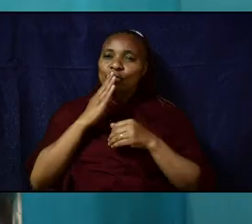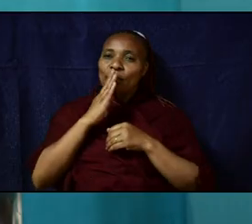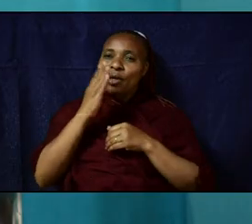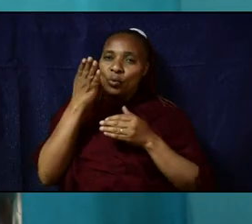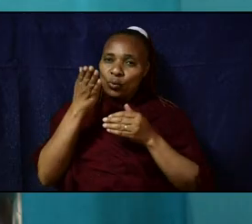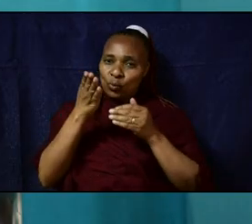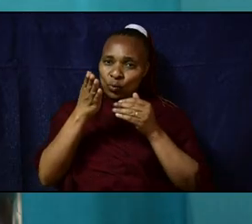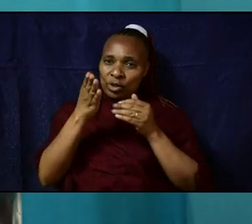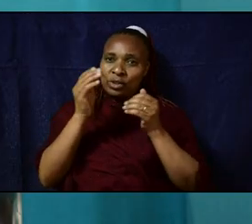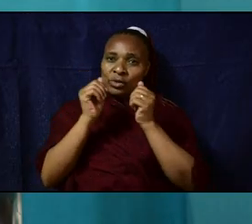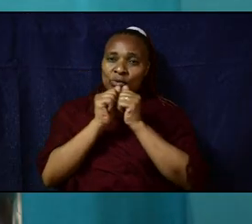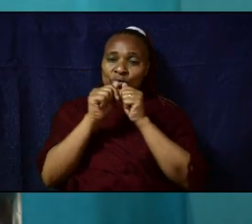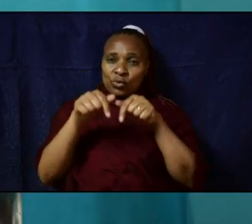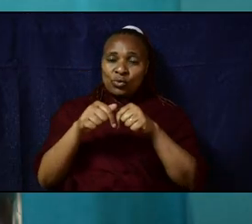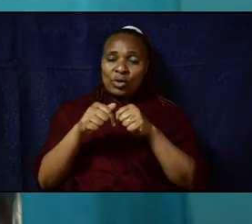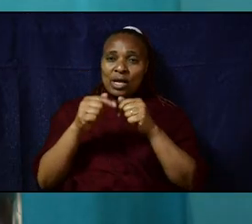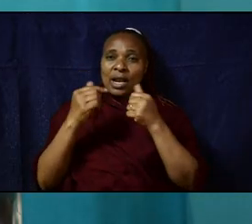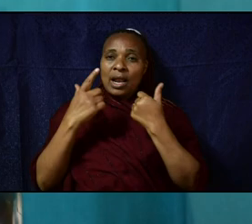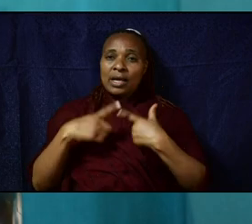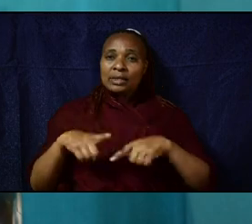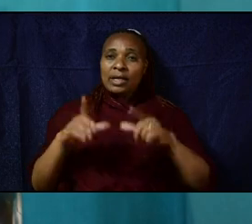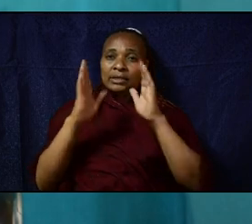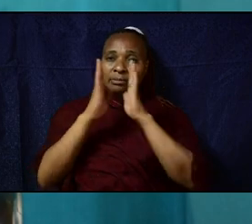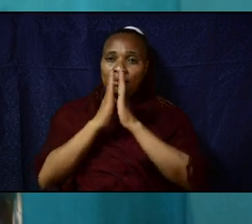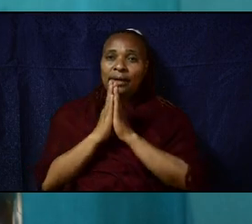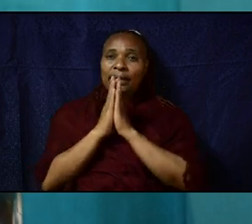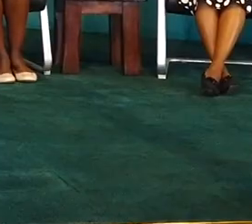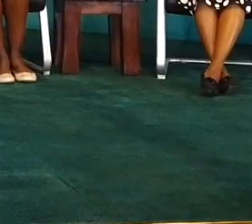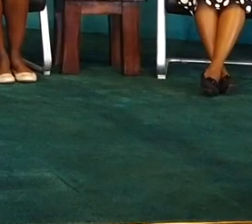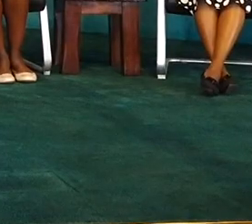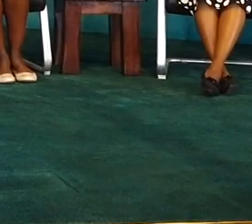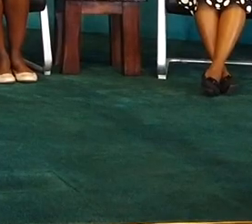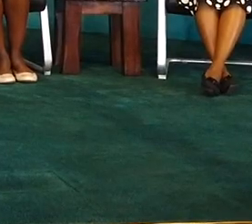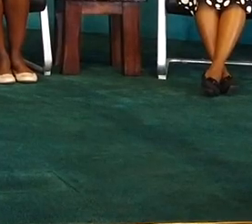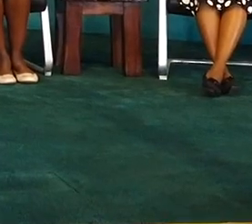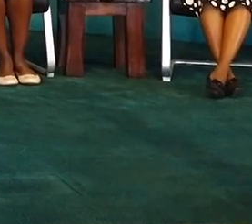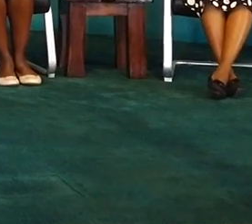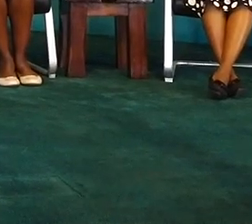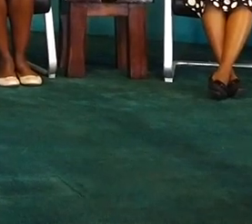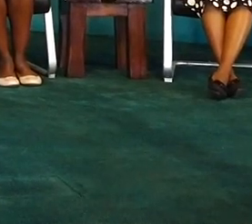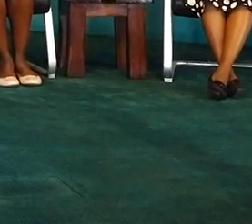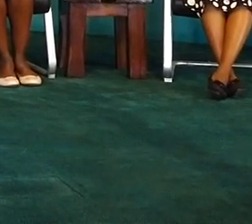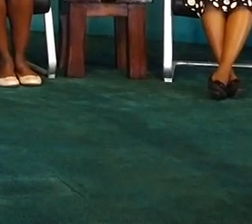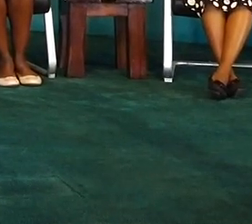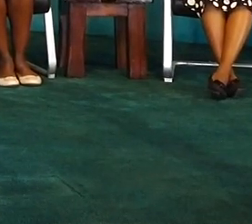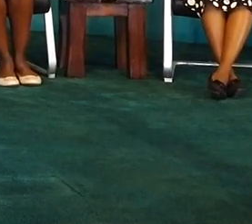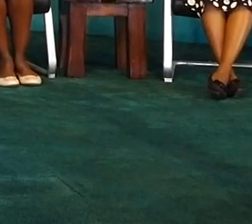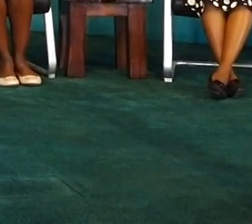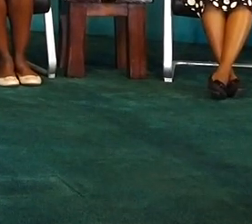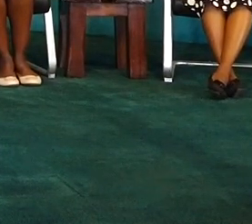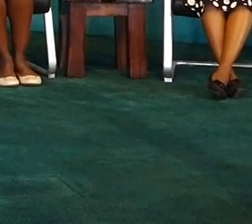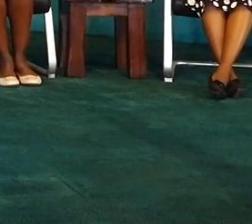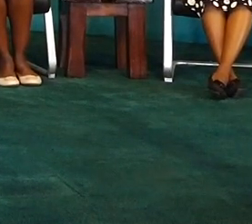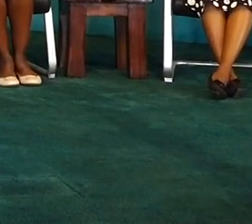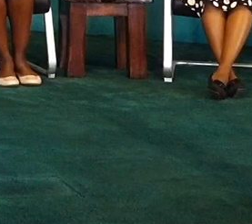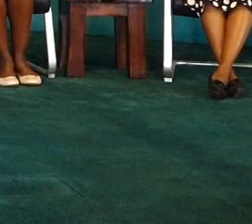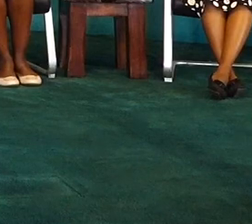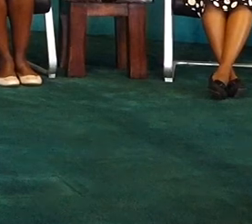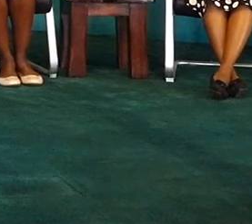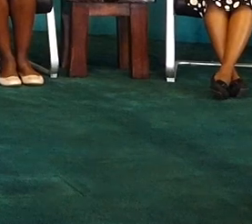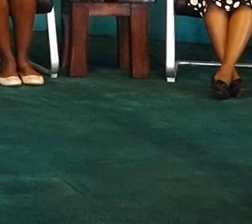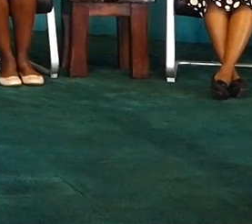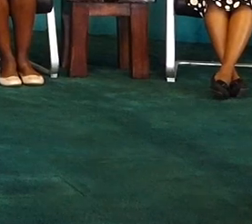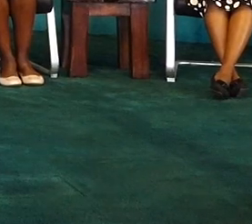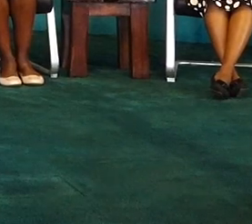we're going to begin with prayer, and Subira will give us a prayer. Okay, let's pray. Dear Father God, thank you so much for this